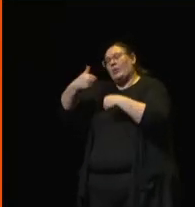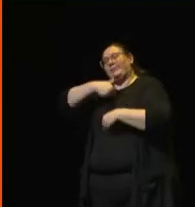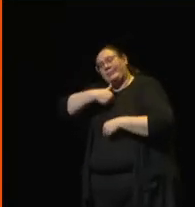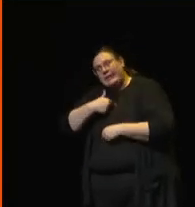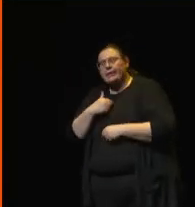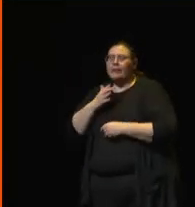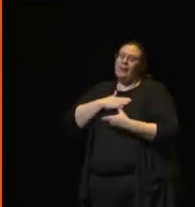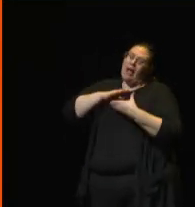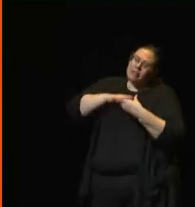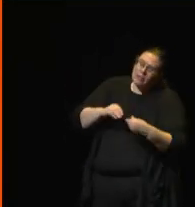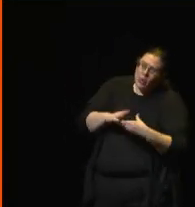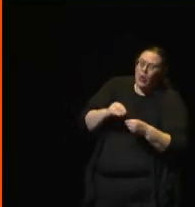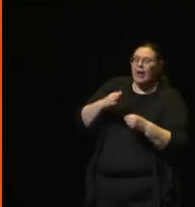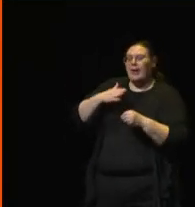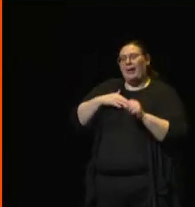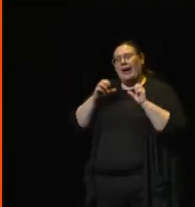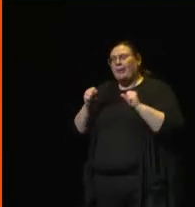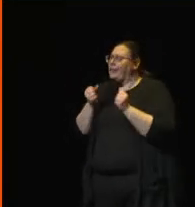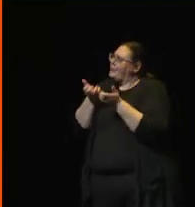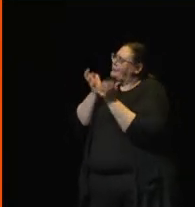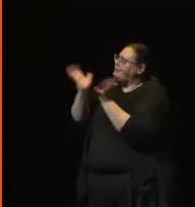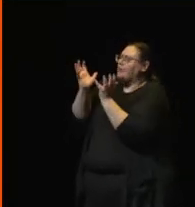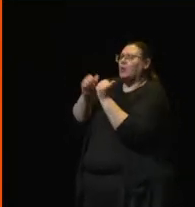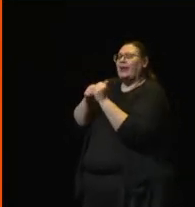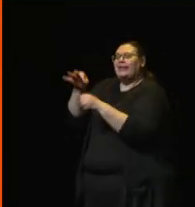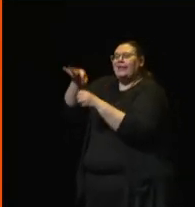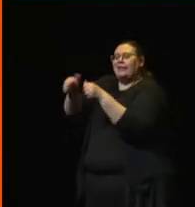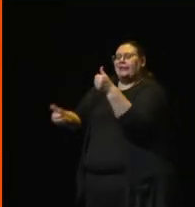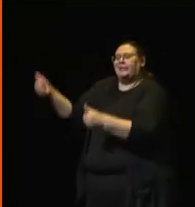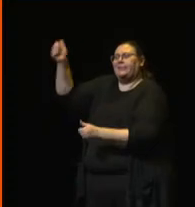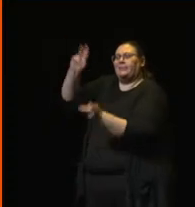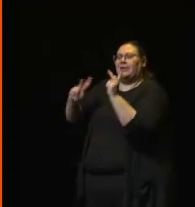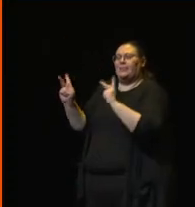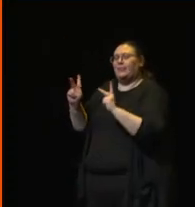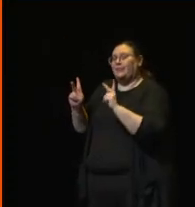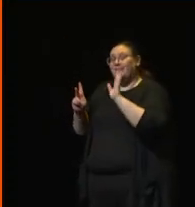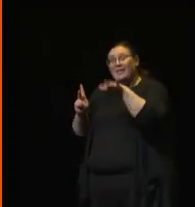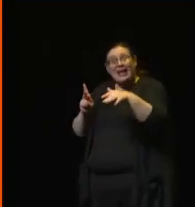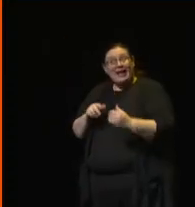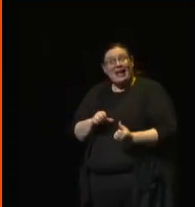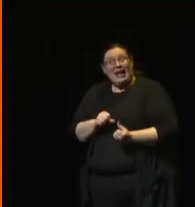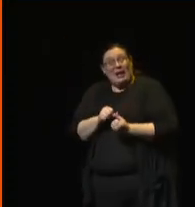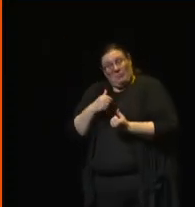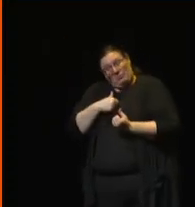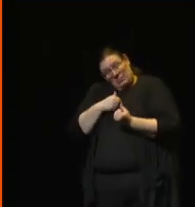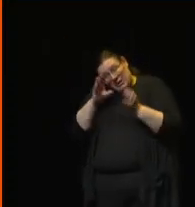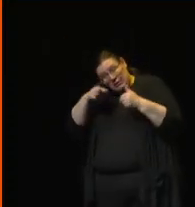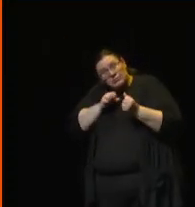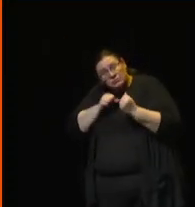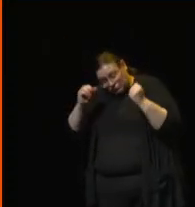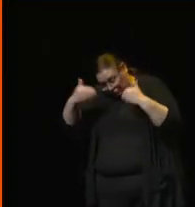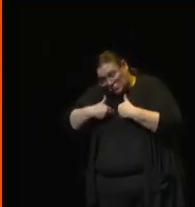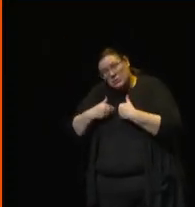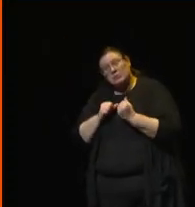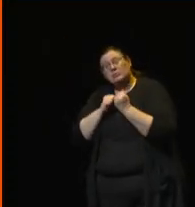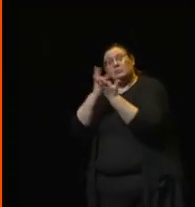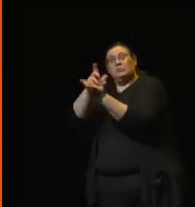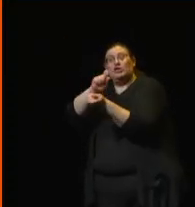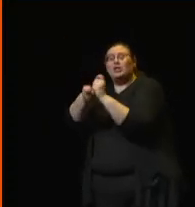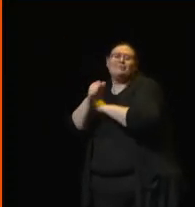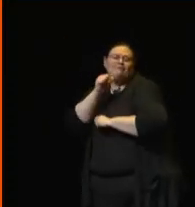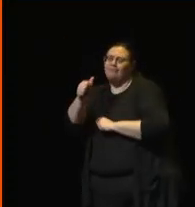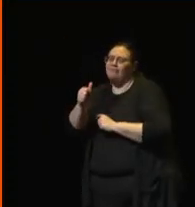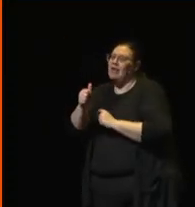my ability to engage with elected officials. But this approach is not going to lead to transformational change. The medical